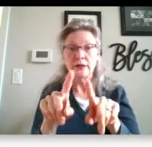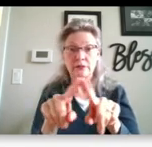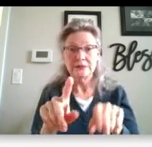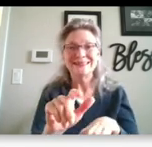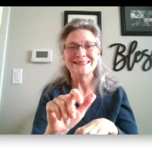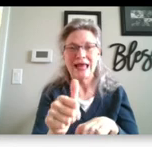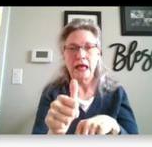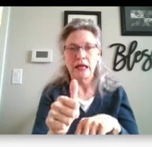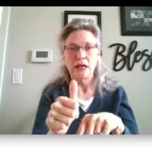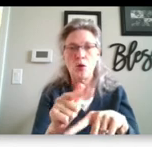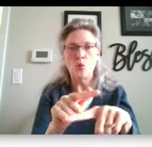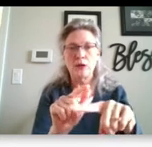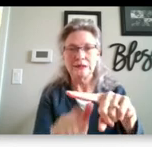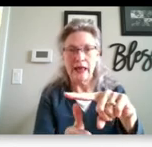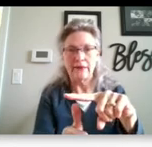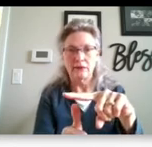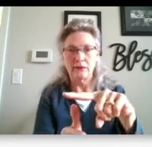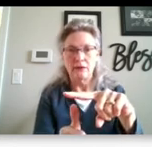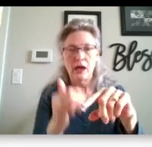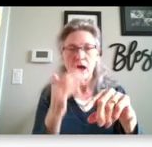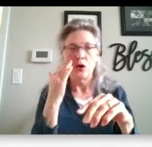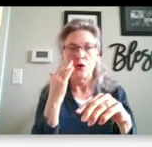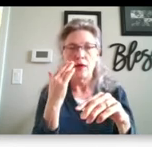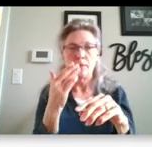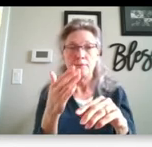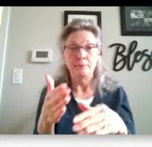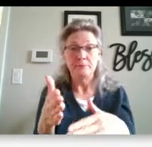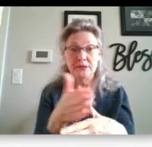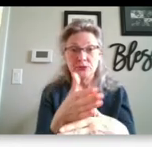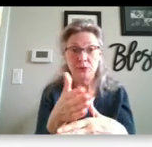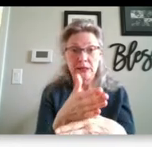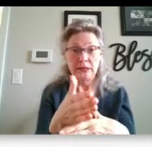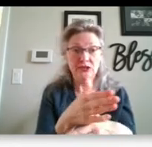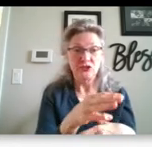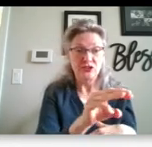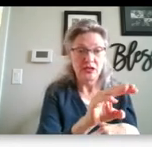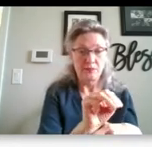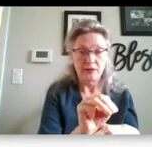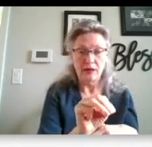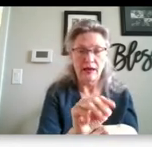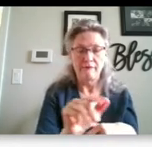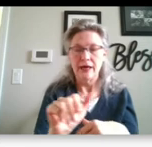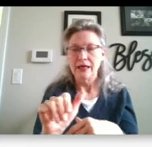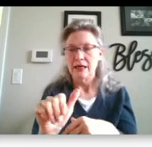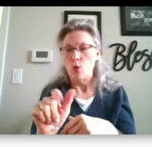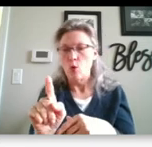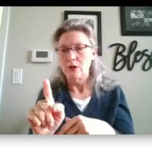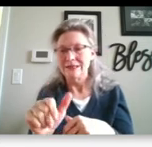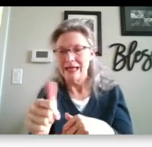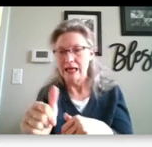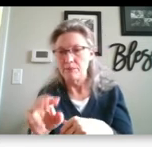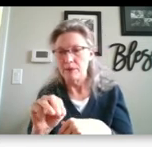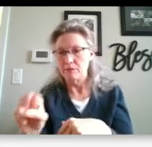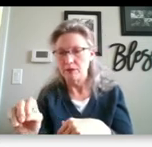So I know that within each 1 centimeter, I've got 10 millimeters. So if I have 1 centimeter,